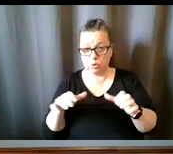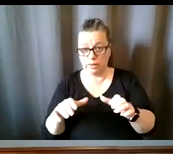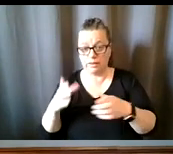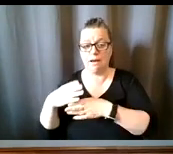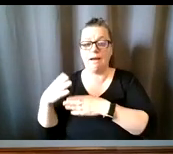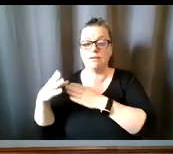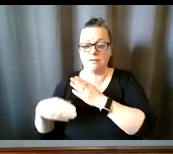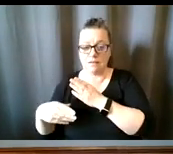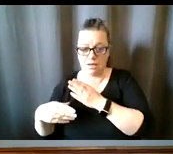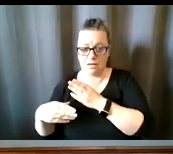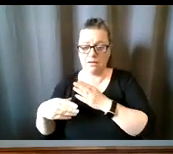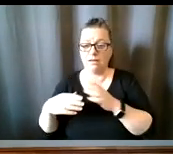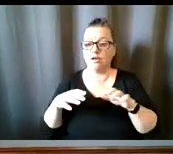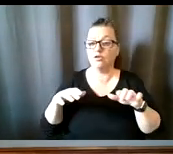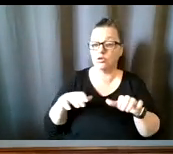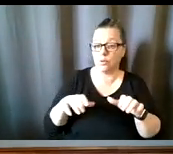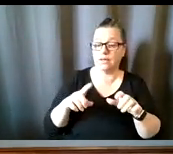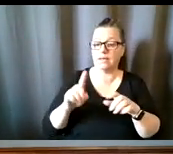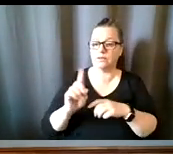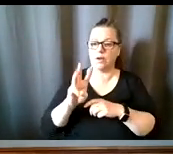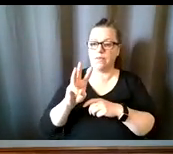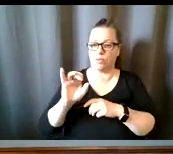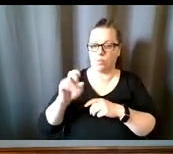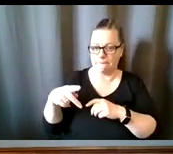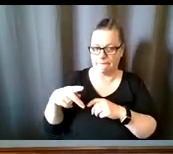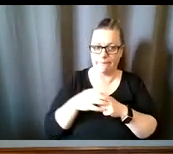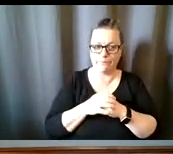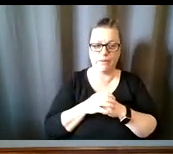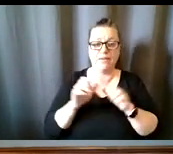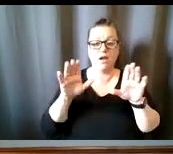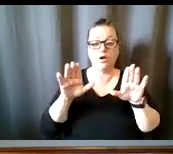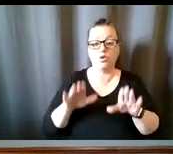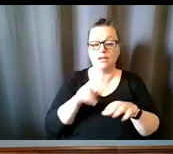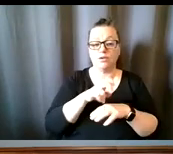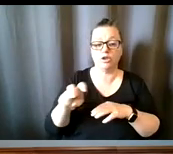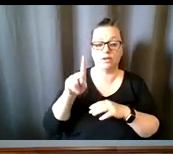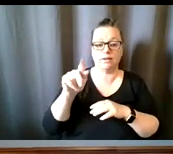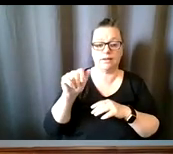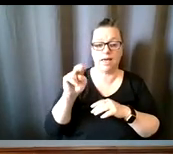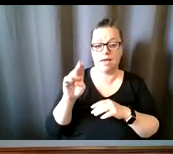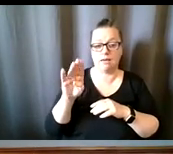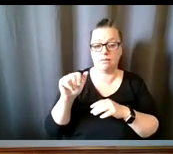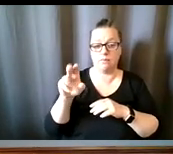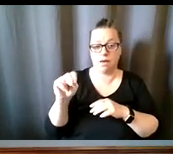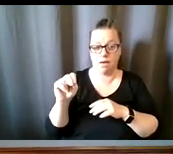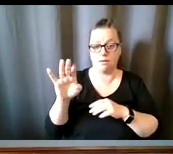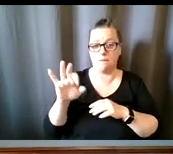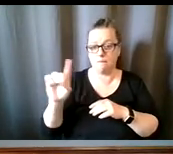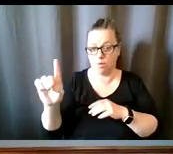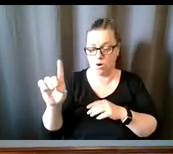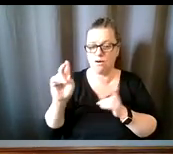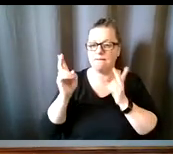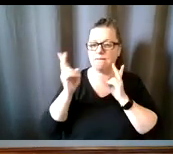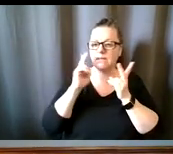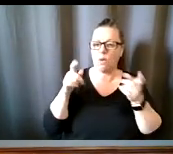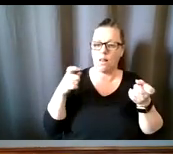put that work in progress. So this is a great transition to our next tool, Kanban Boards. So a Kanban board is really a visual management